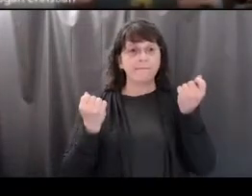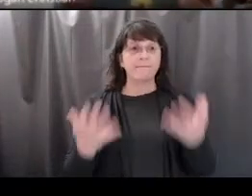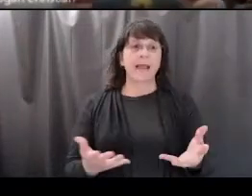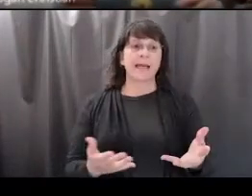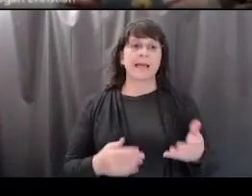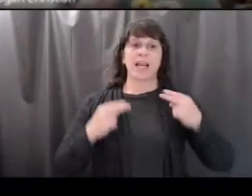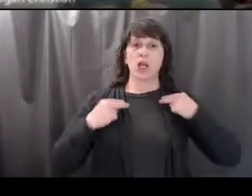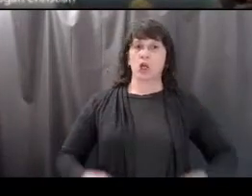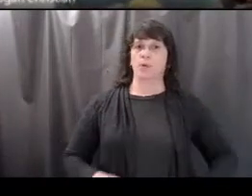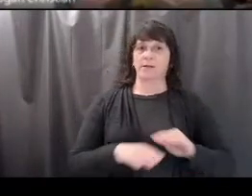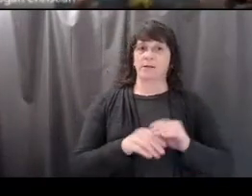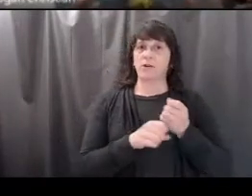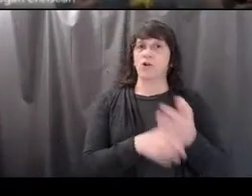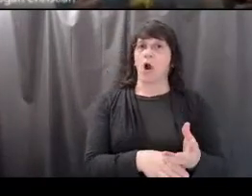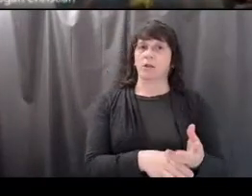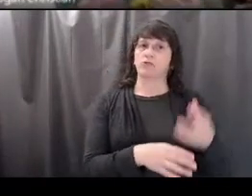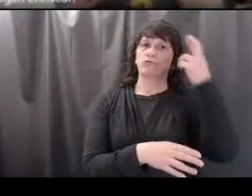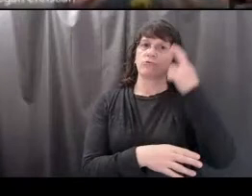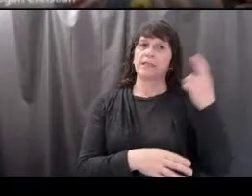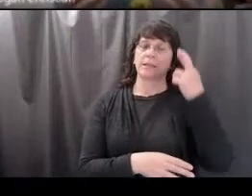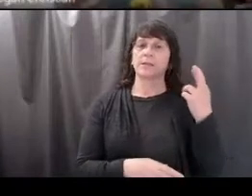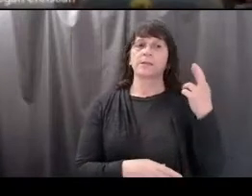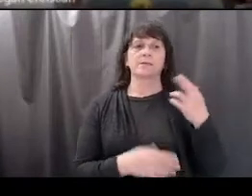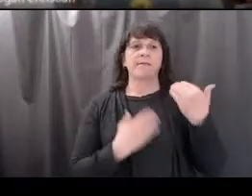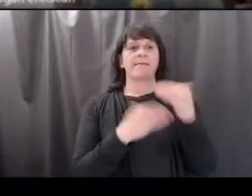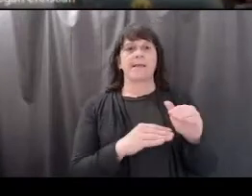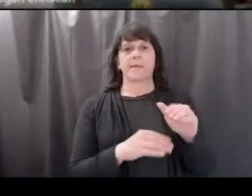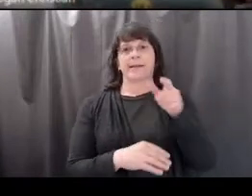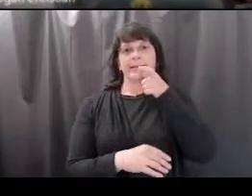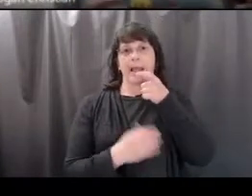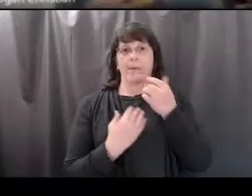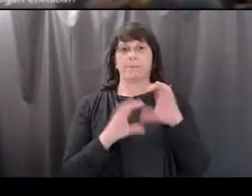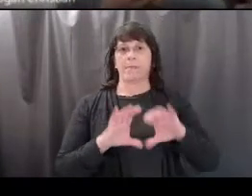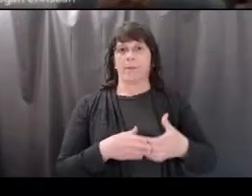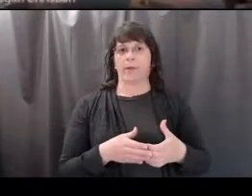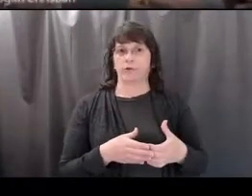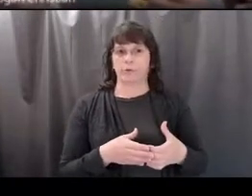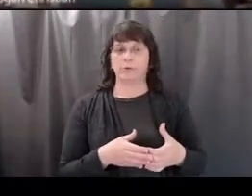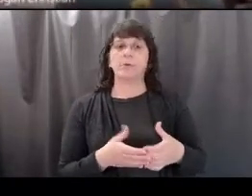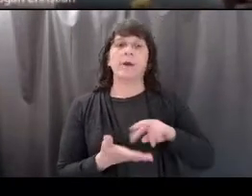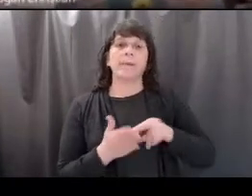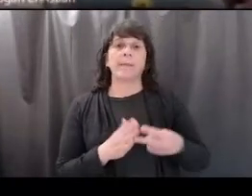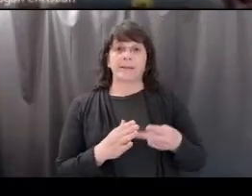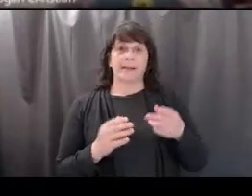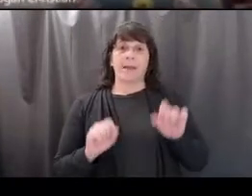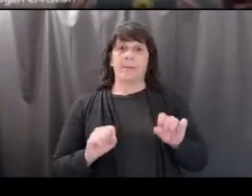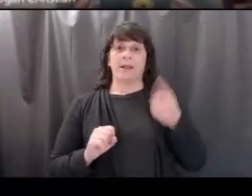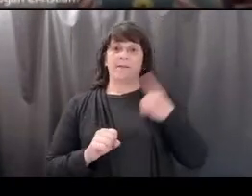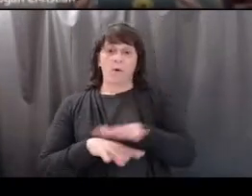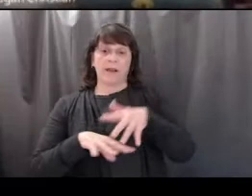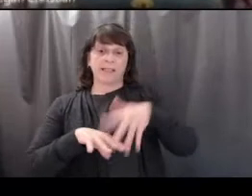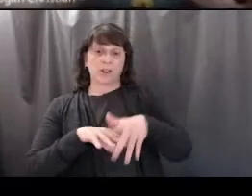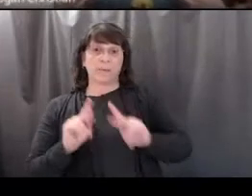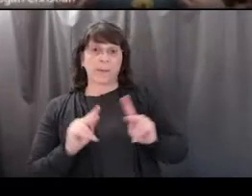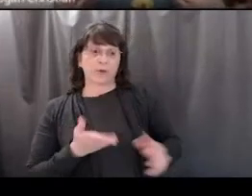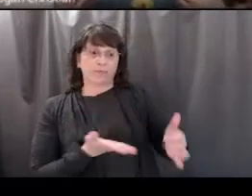means human-caused, factors that are limiting salmon populations and therefore the ability of indigenous people to harvest those